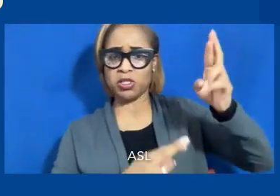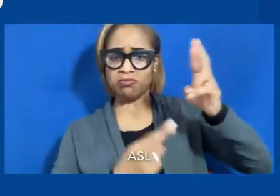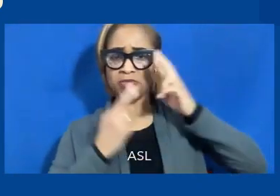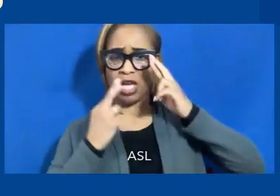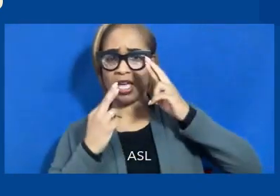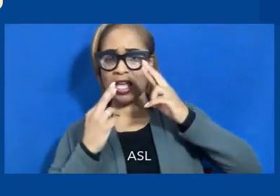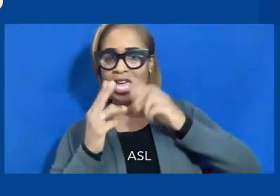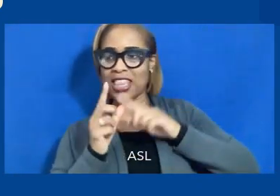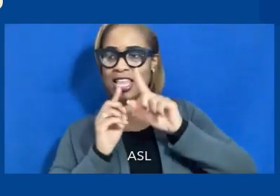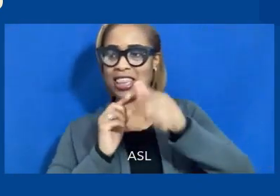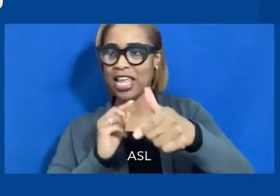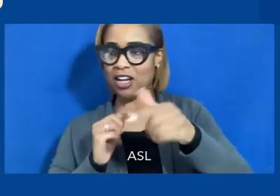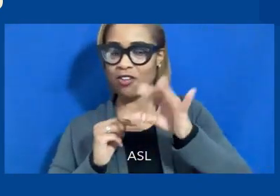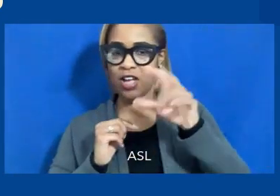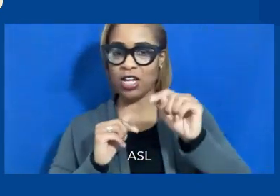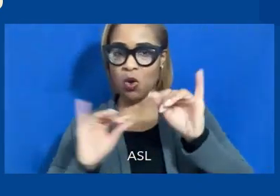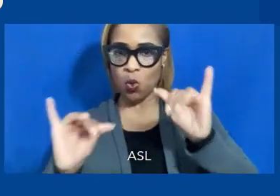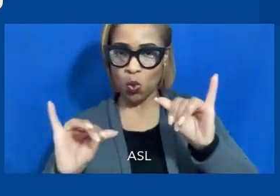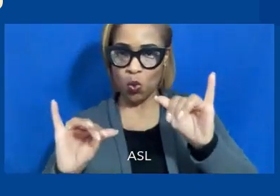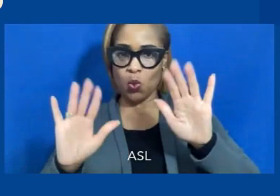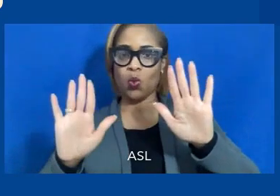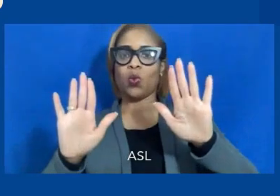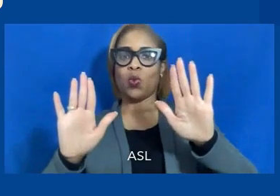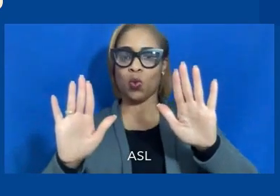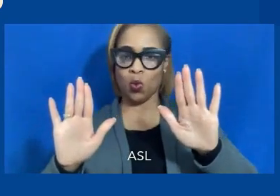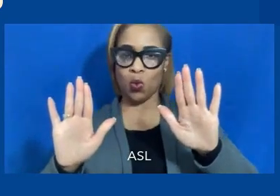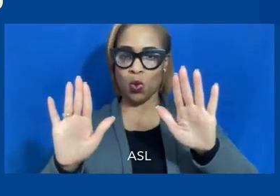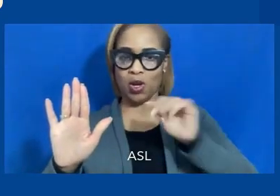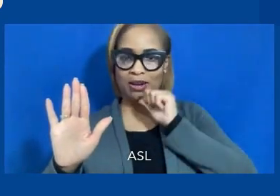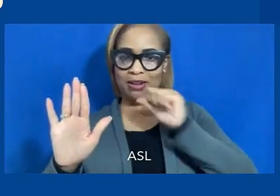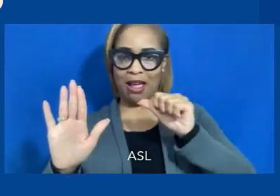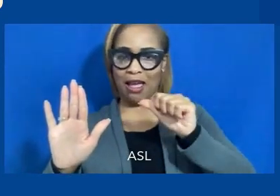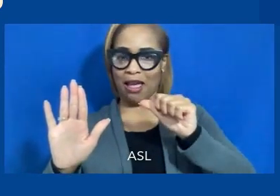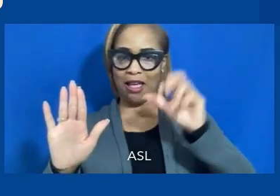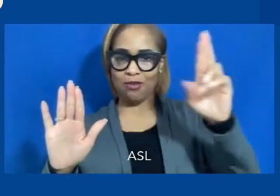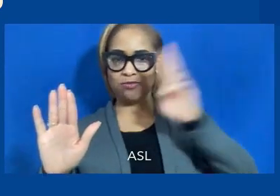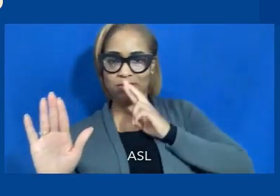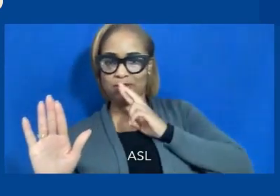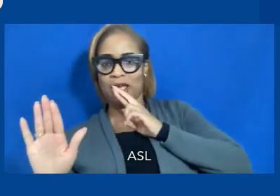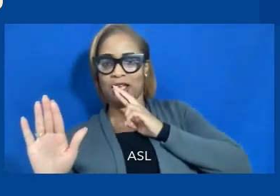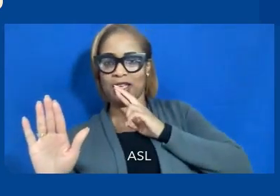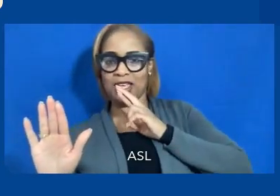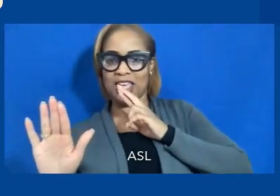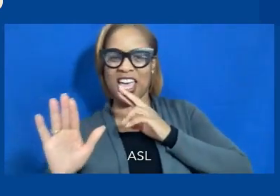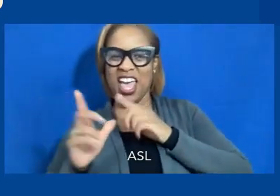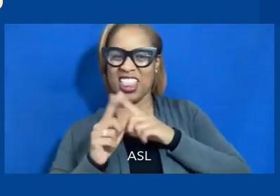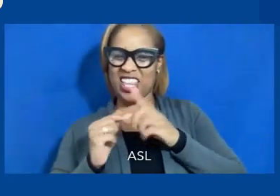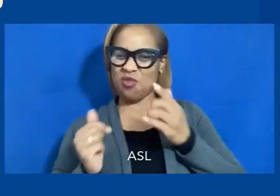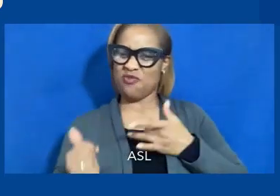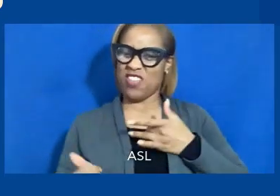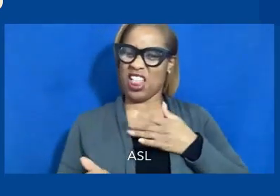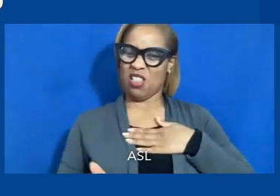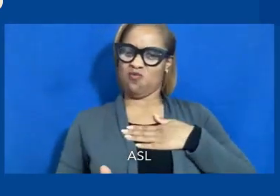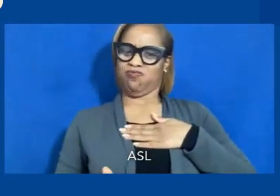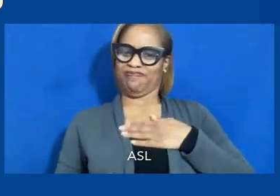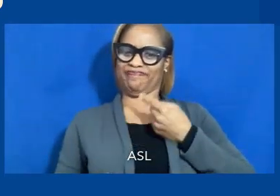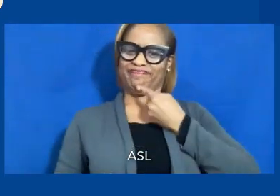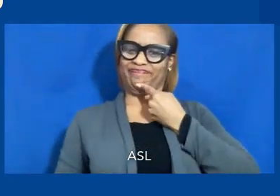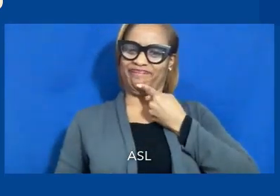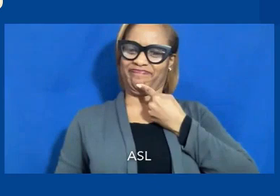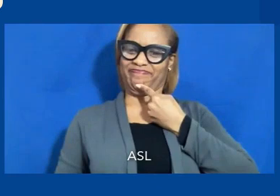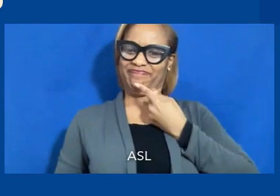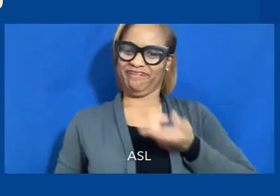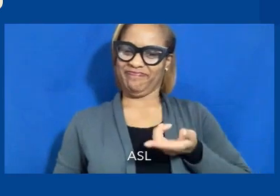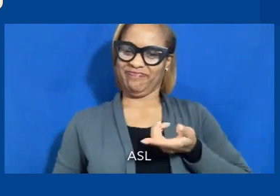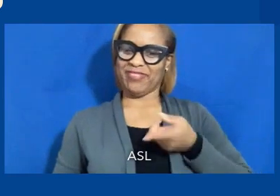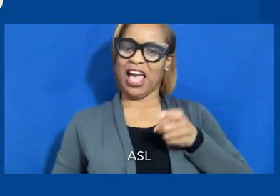that it wasn't respected, and I would have a real sense of disappointment that I had to ask for something